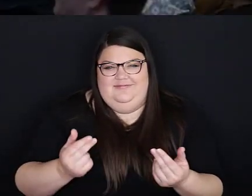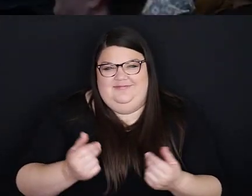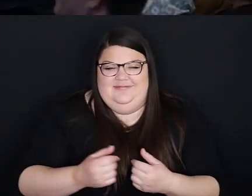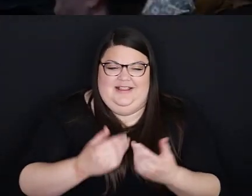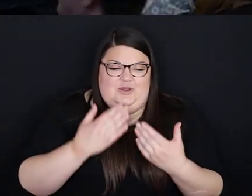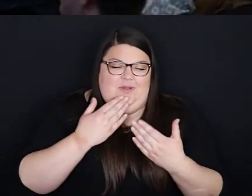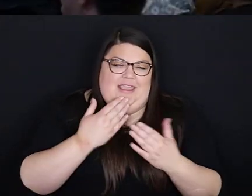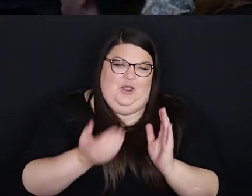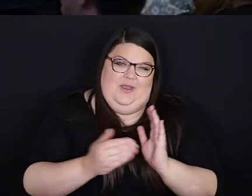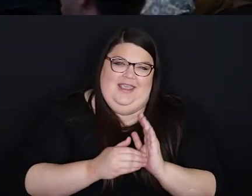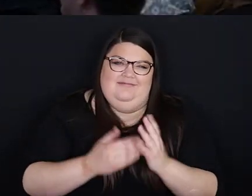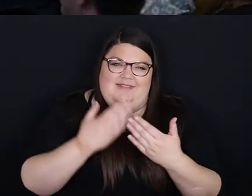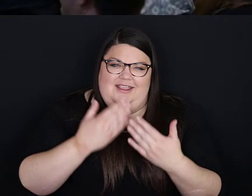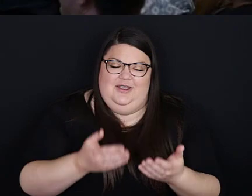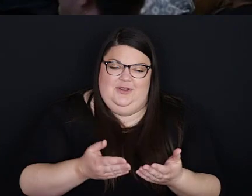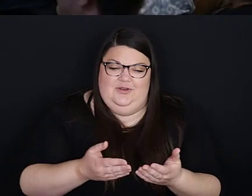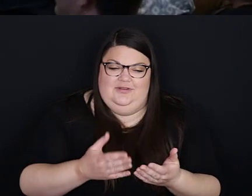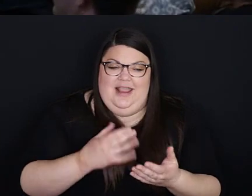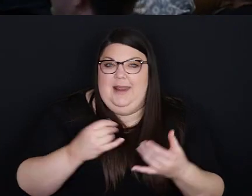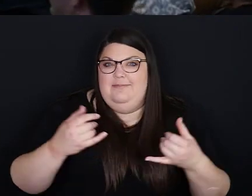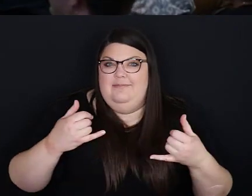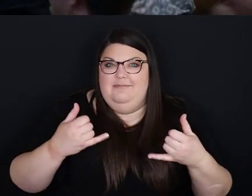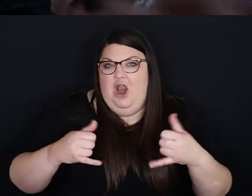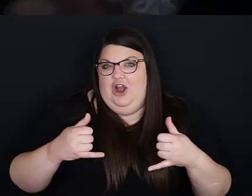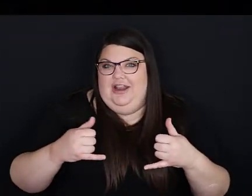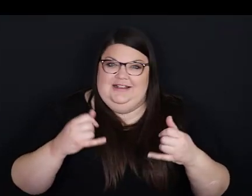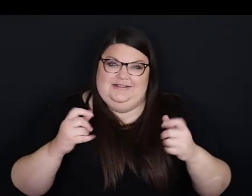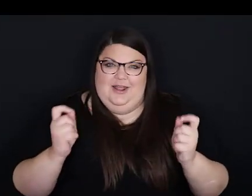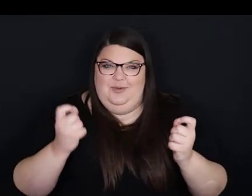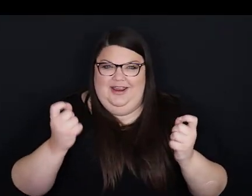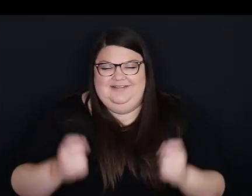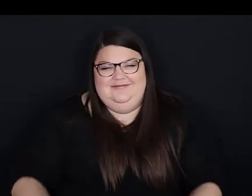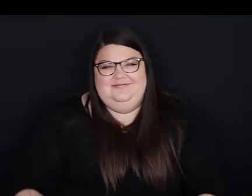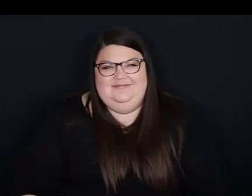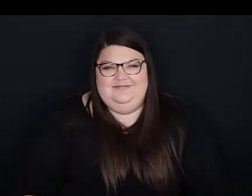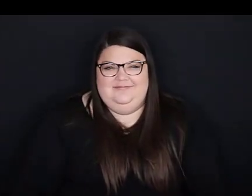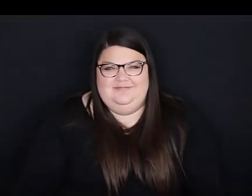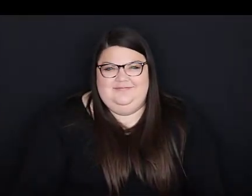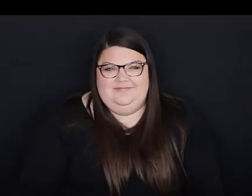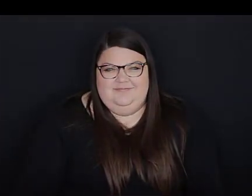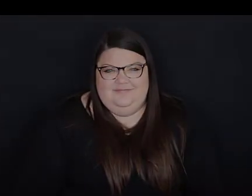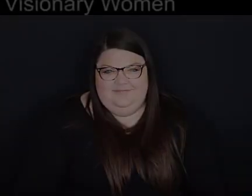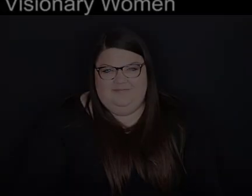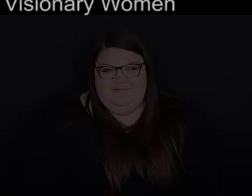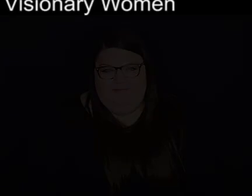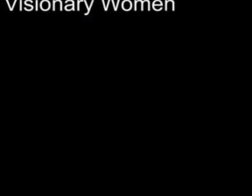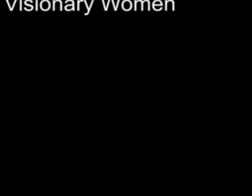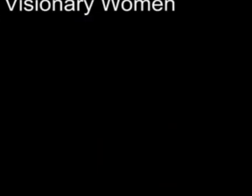Exactly. Okay. Again, thank you. Thank you. And party and celebrate. Thank you, everyone.